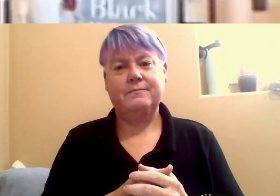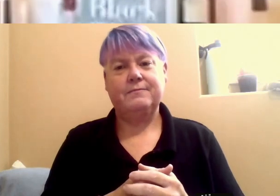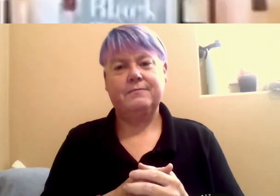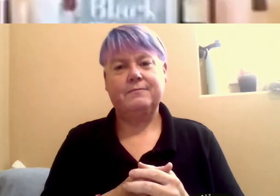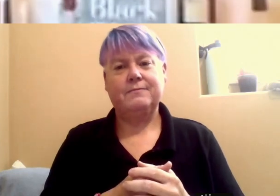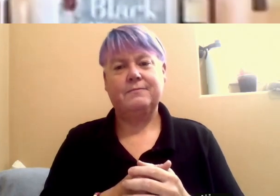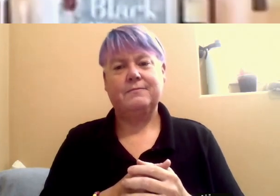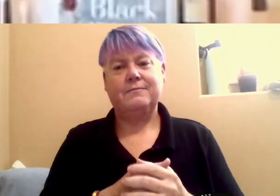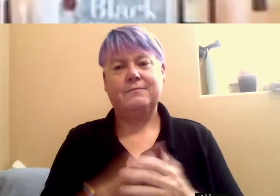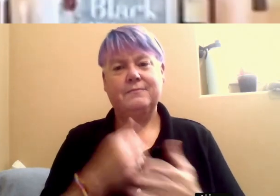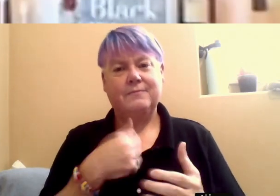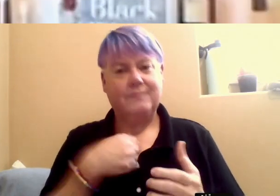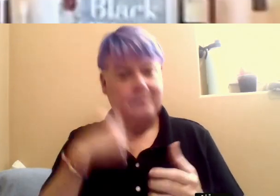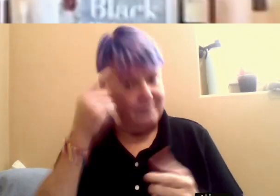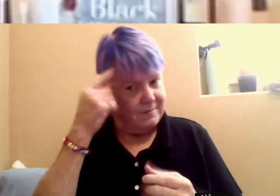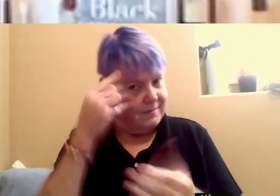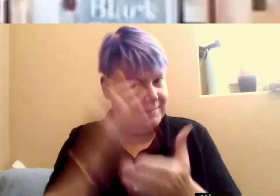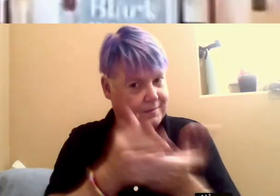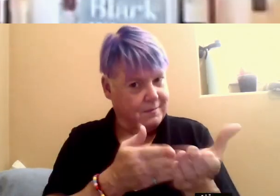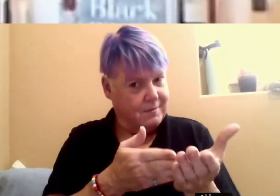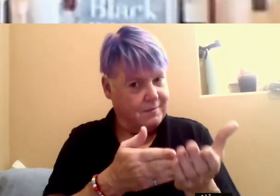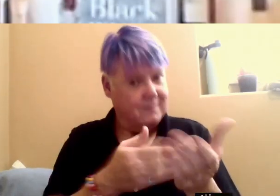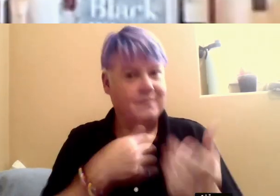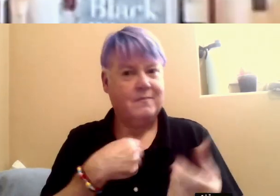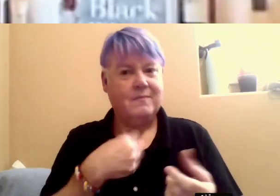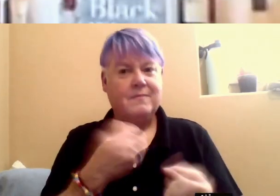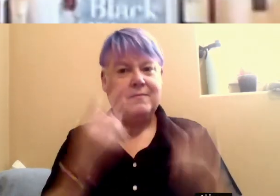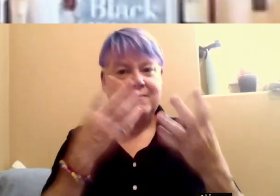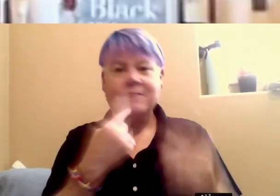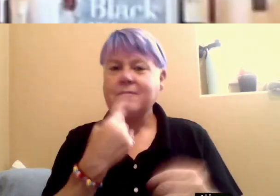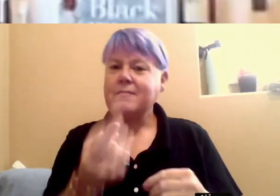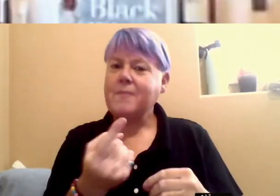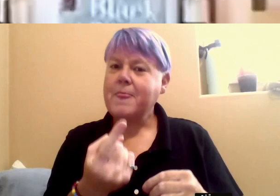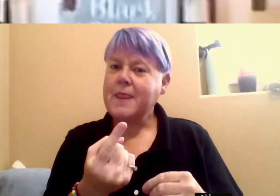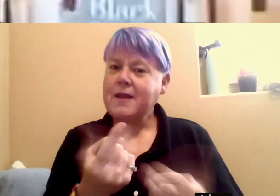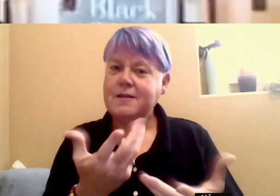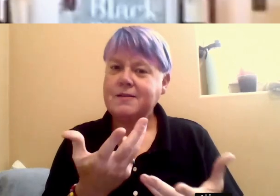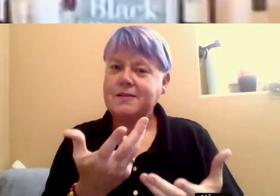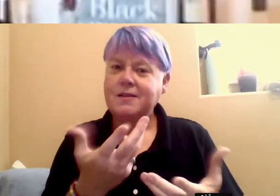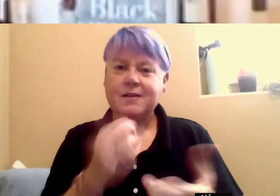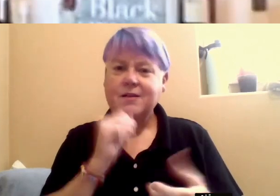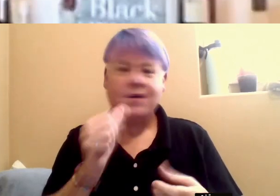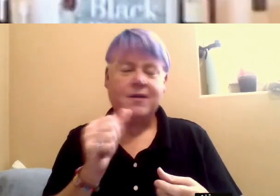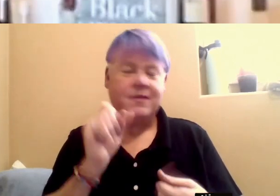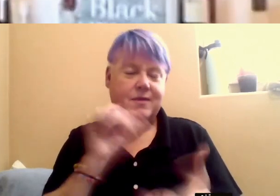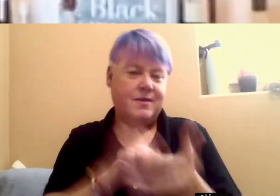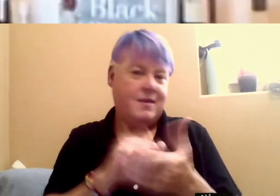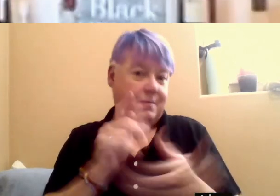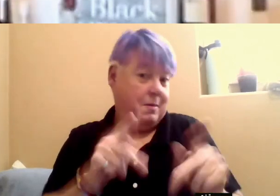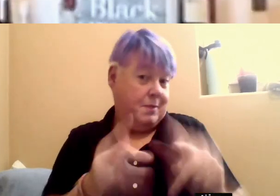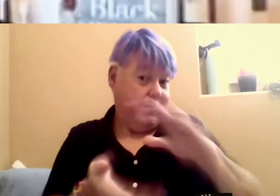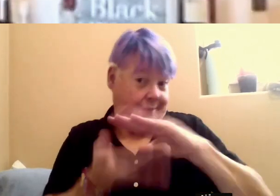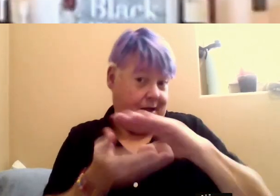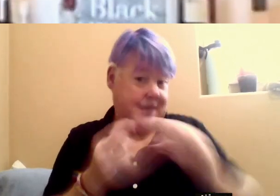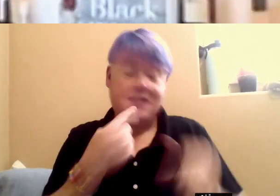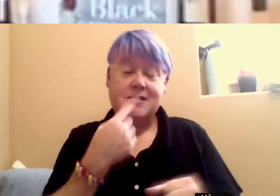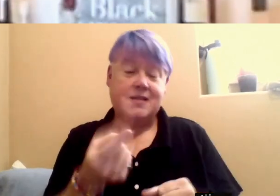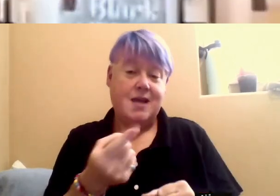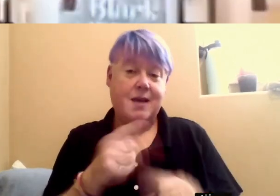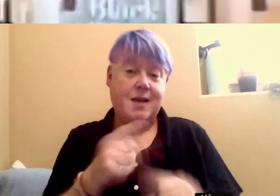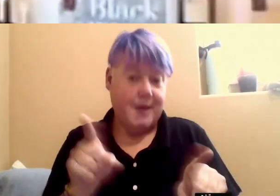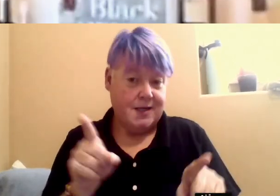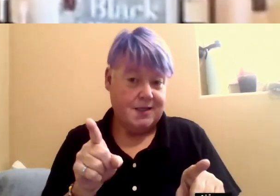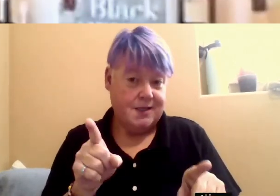I think part of it is that I have a lot to say, and not to say that people who write less have less to say. It's just that I think that I